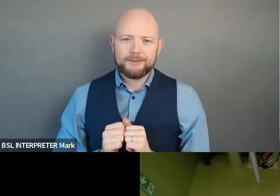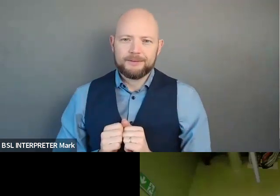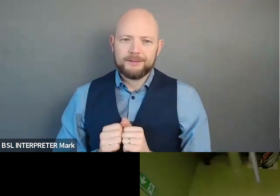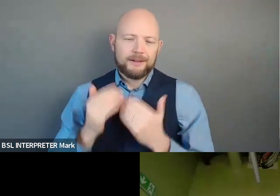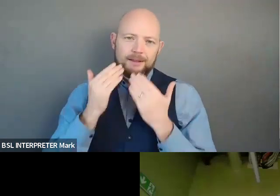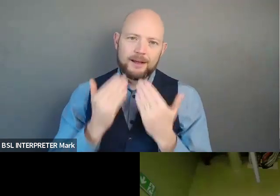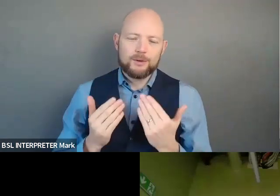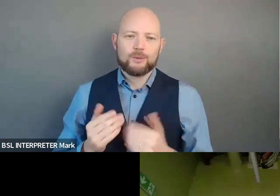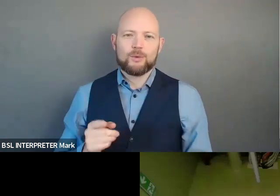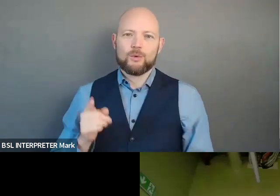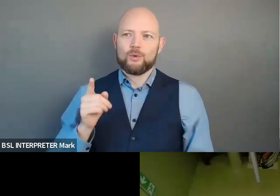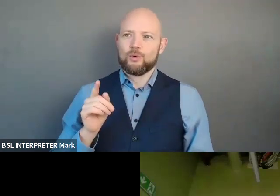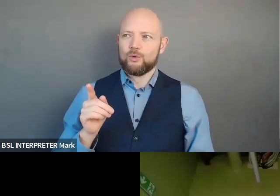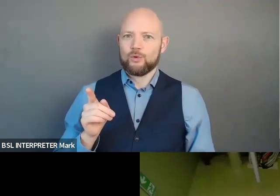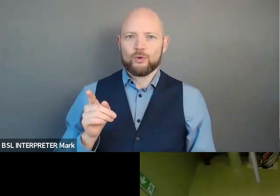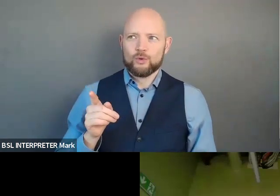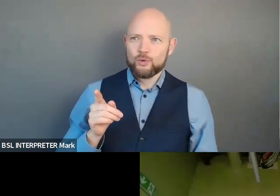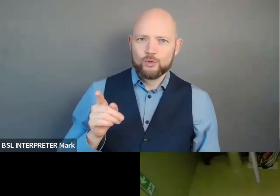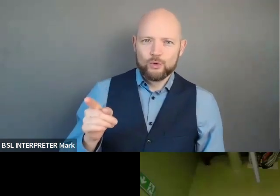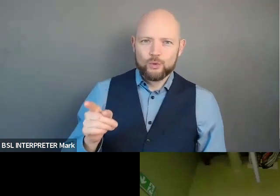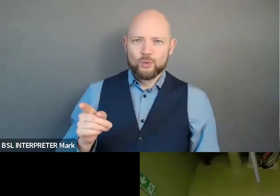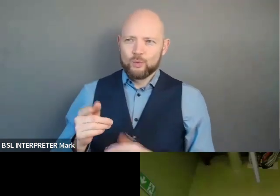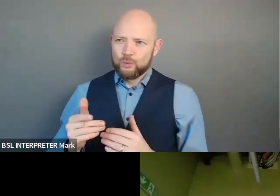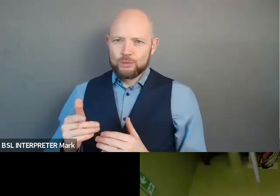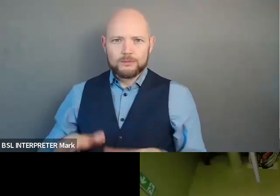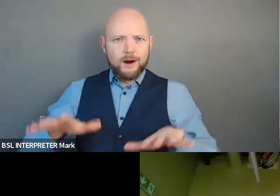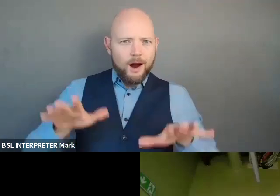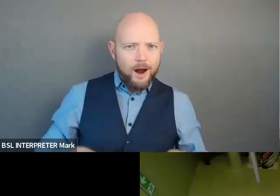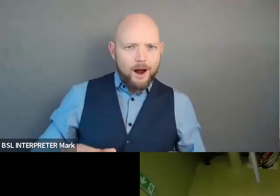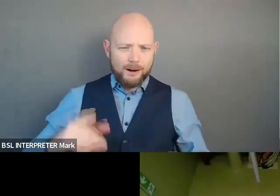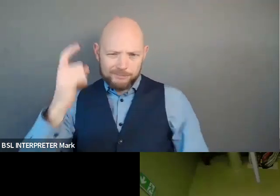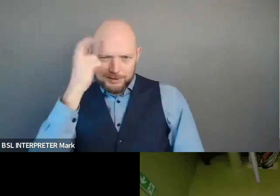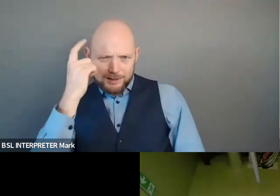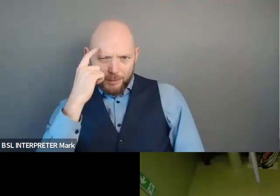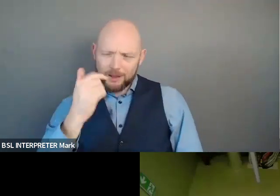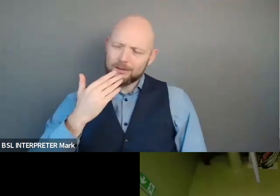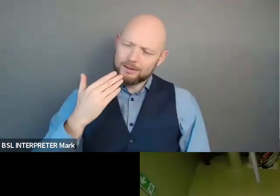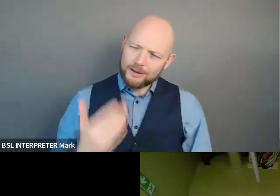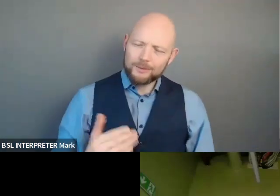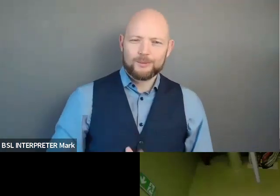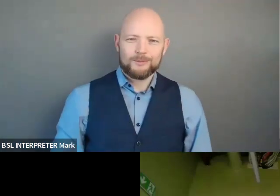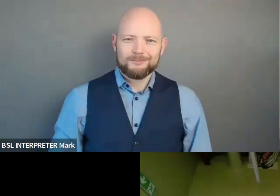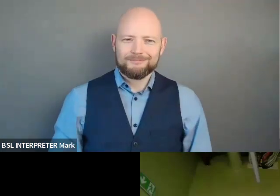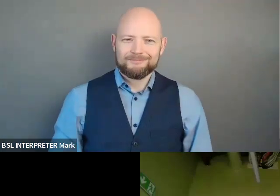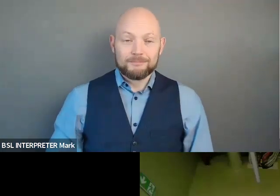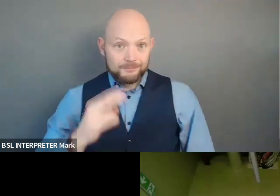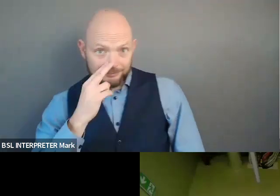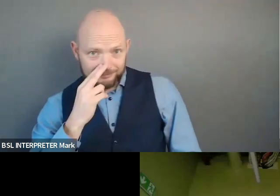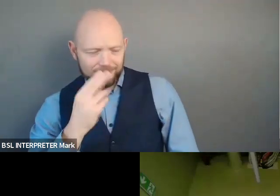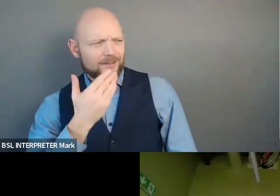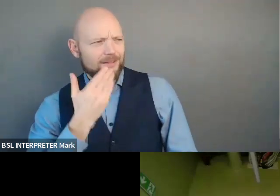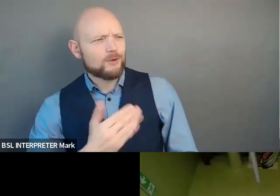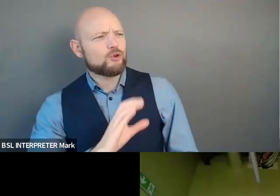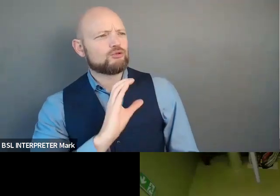of measured approach and giving us the evidence, because that is the way we move forward. So thank you. And thank you, Christopher, as well,